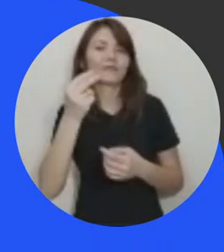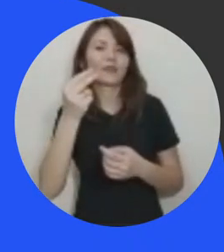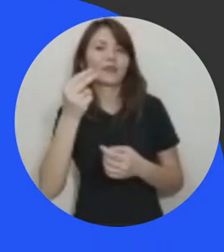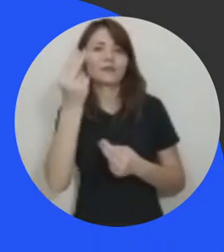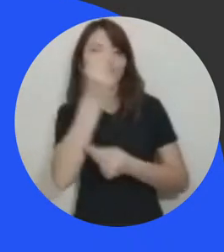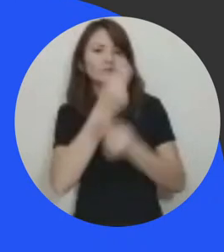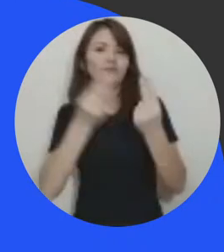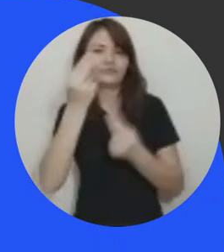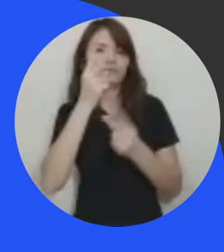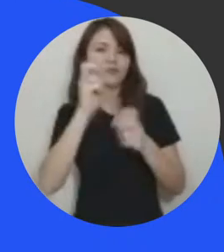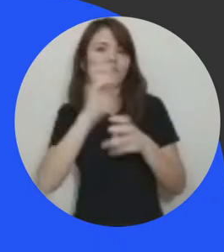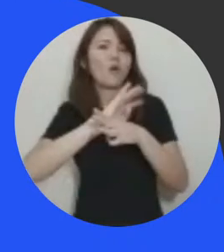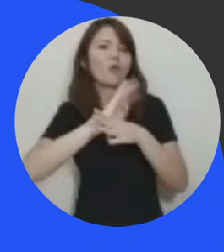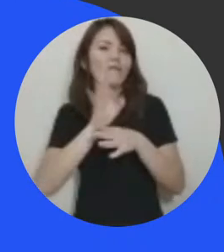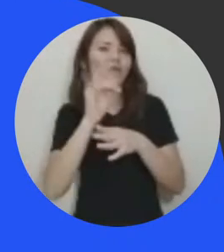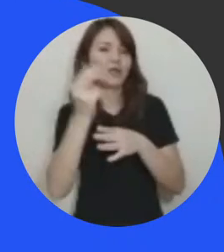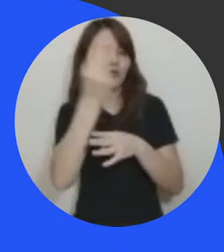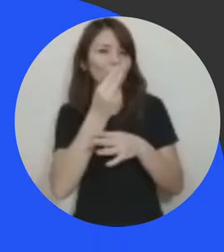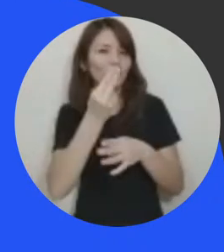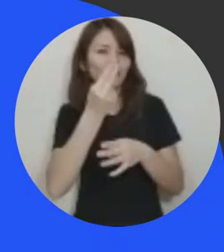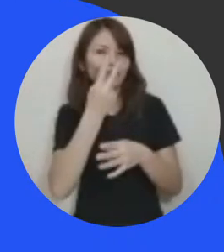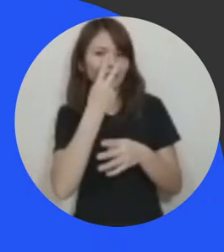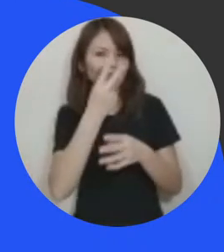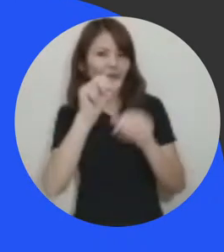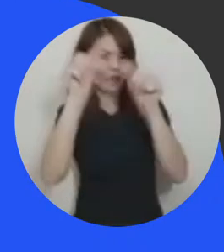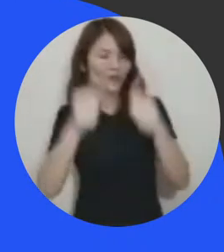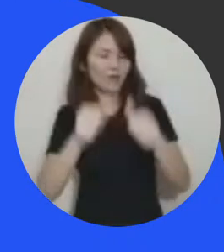And those